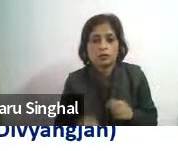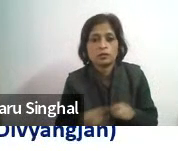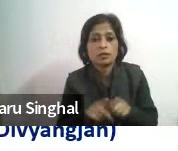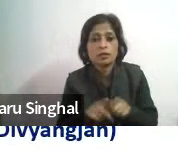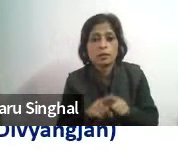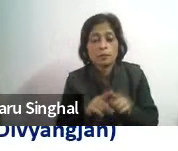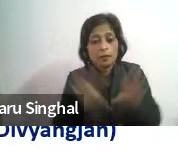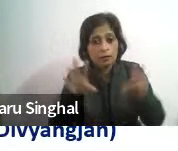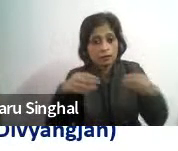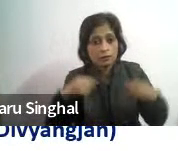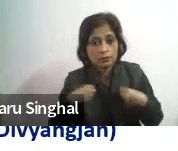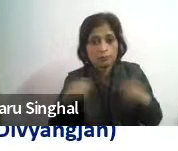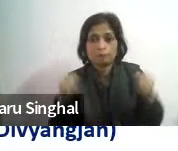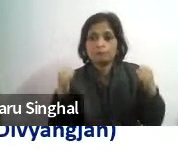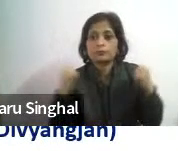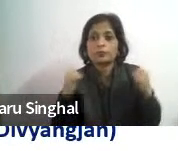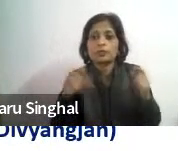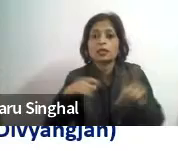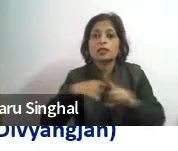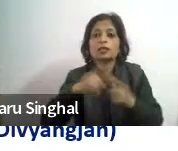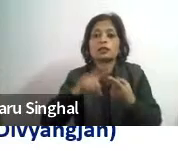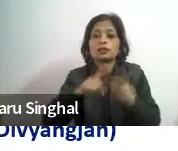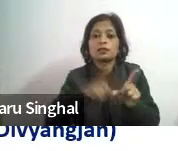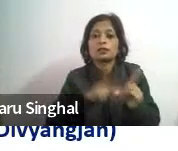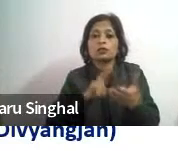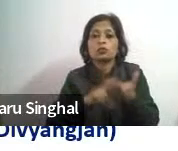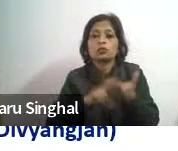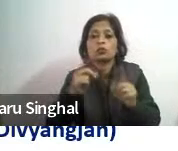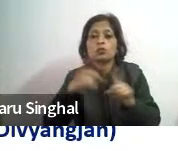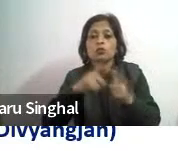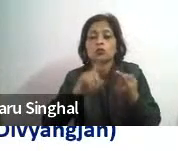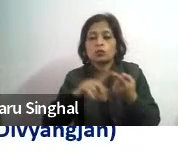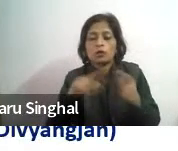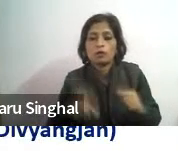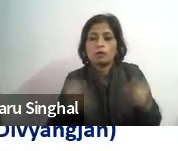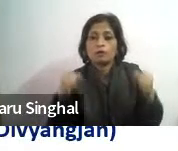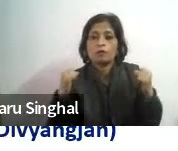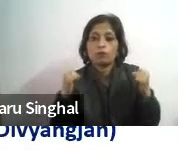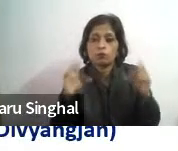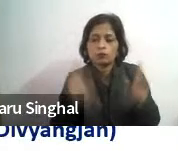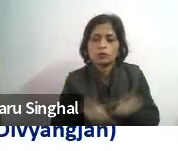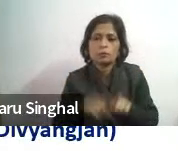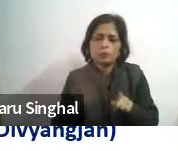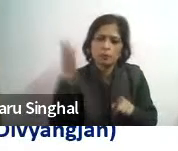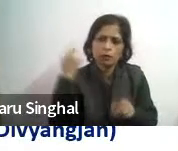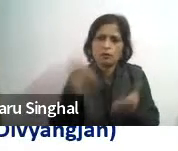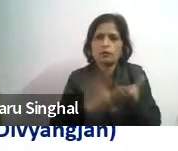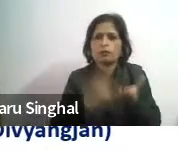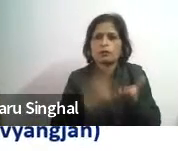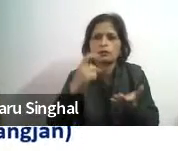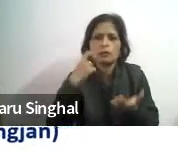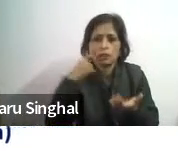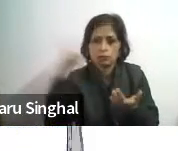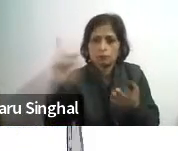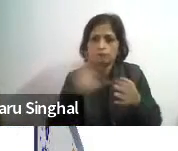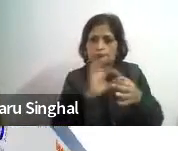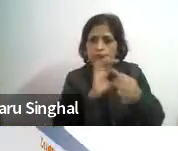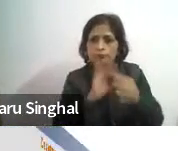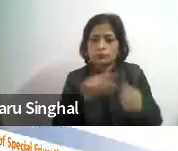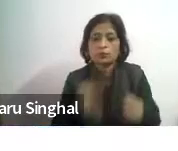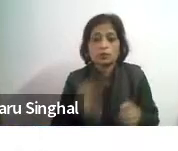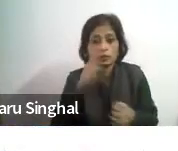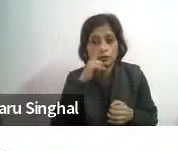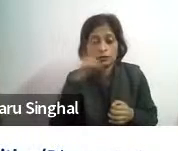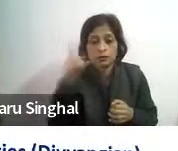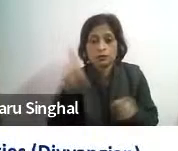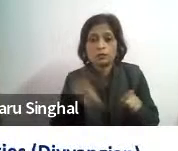chair the keynote session. Ma'am is former chairperson, Rehabilitation Council of India. She's an active member in the